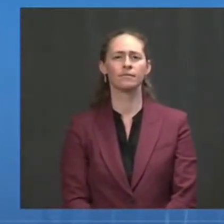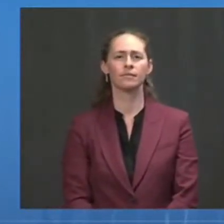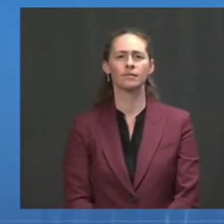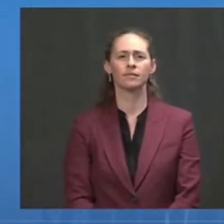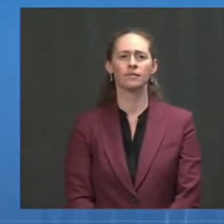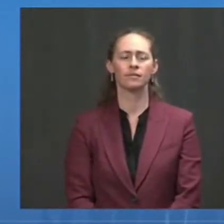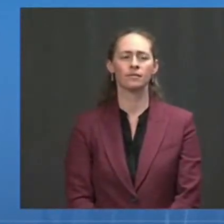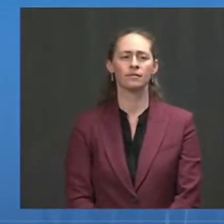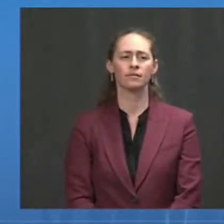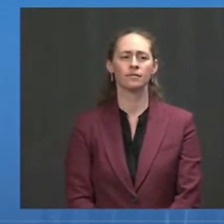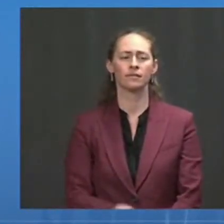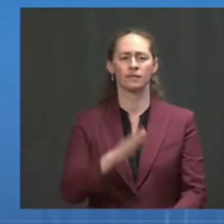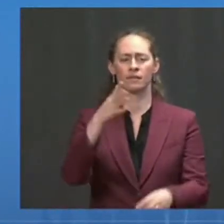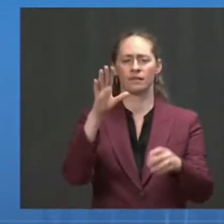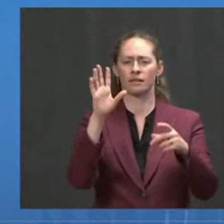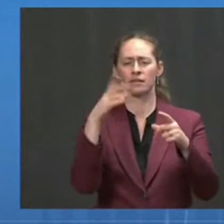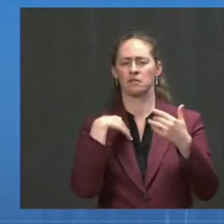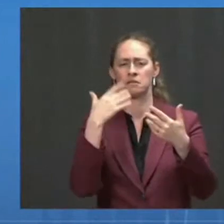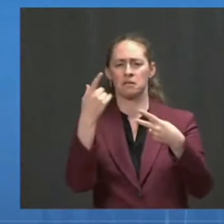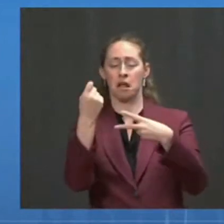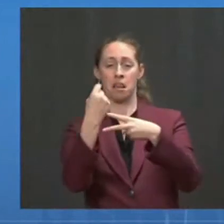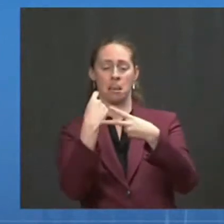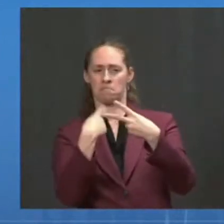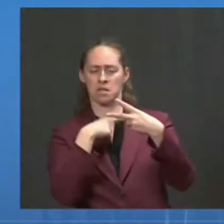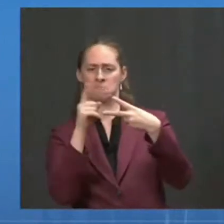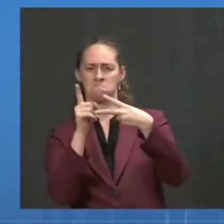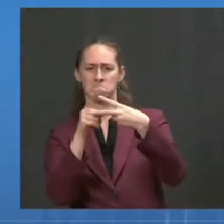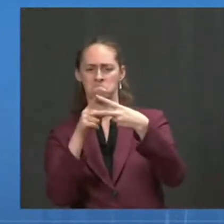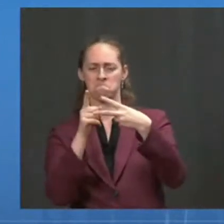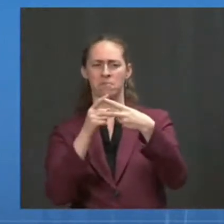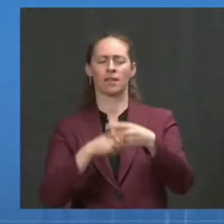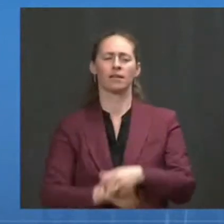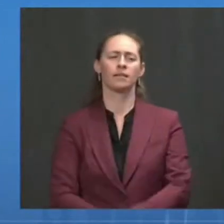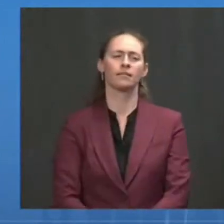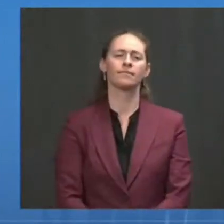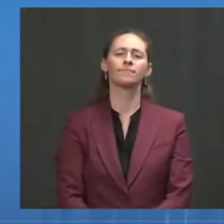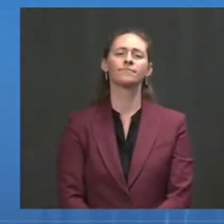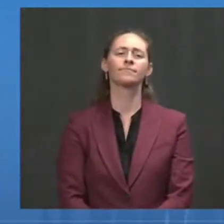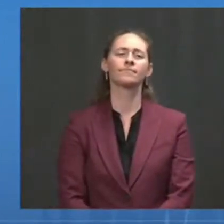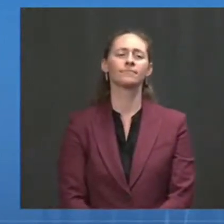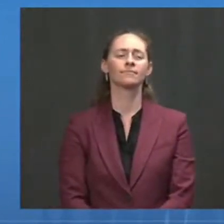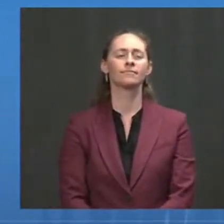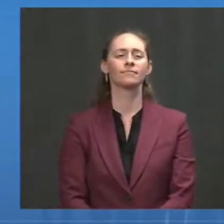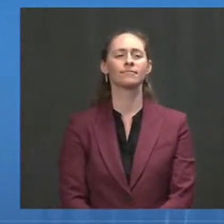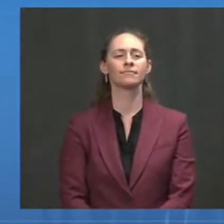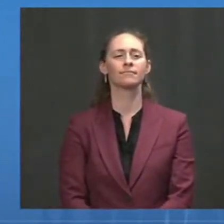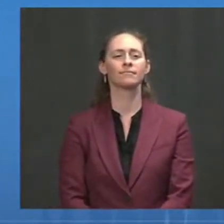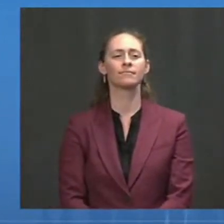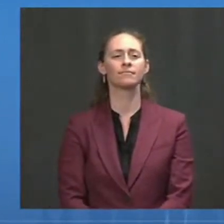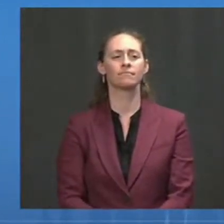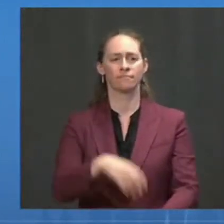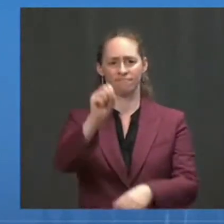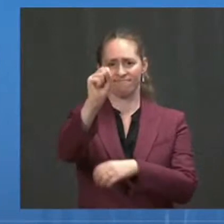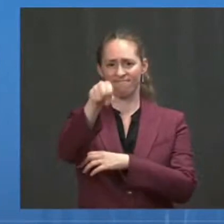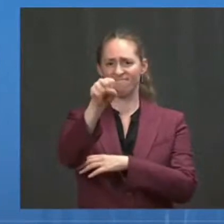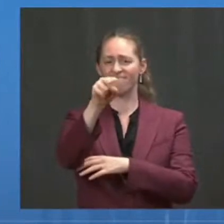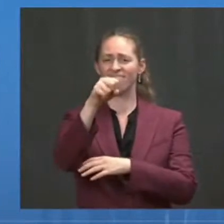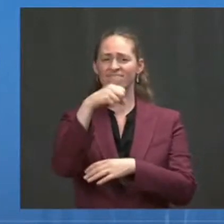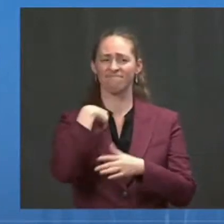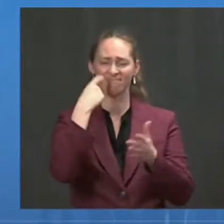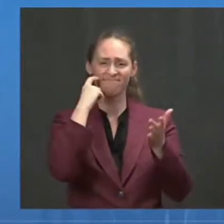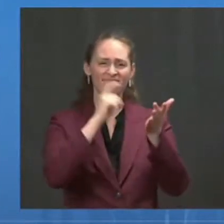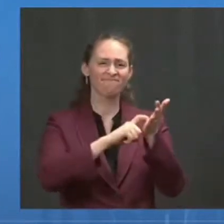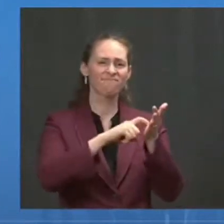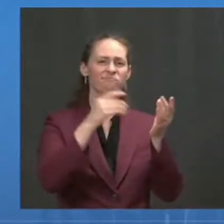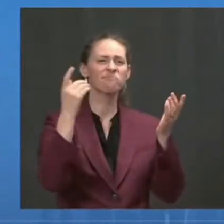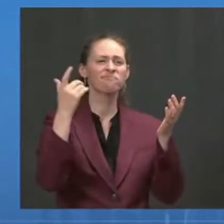to the first part of your question, there's no doubt that there are more children getting infected. As I mentioned in